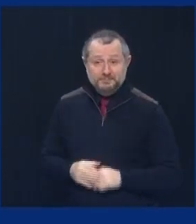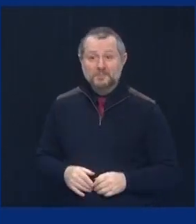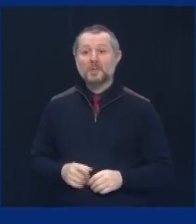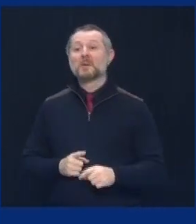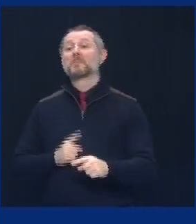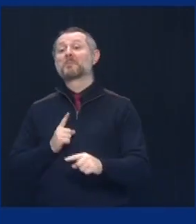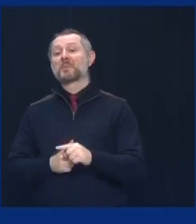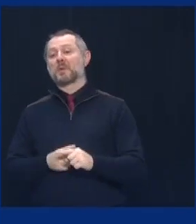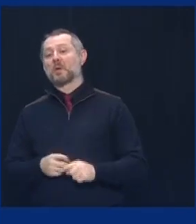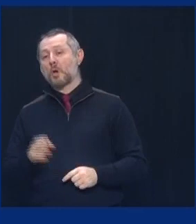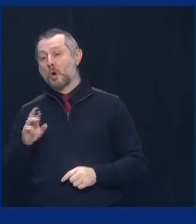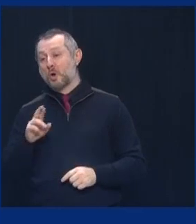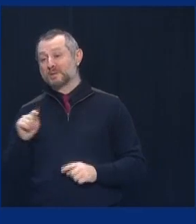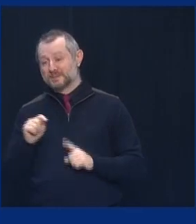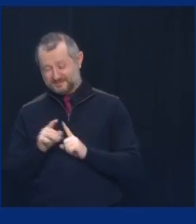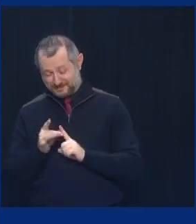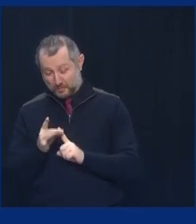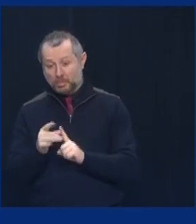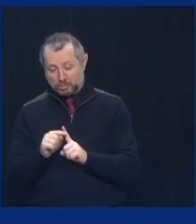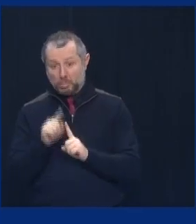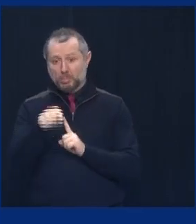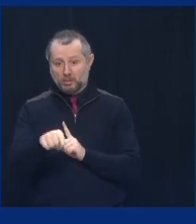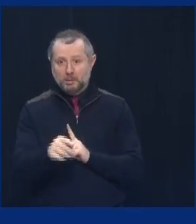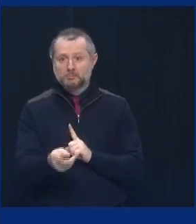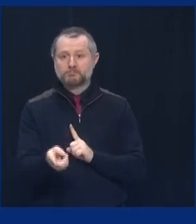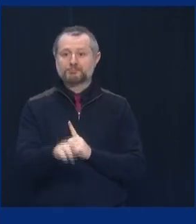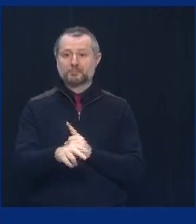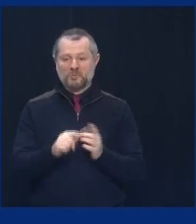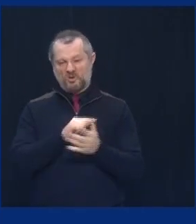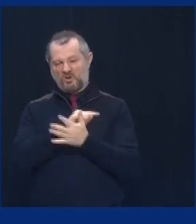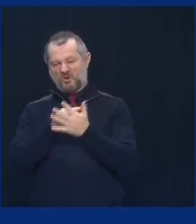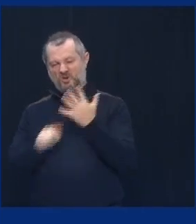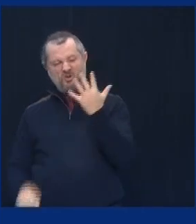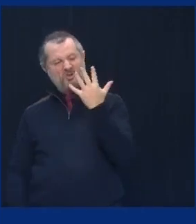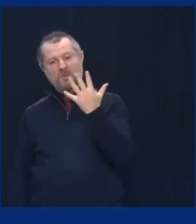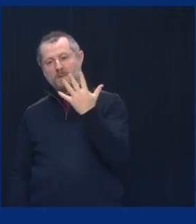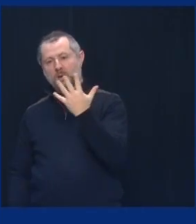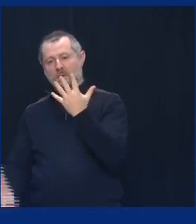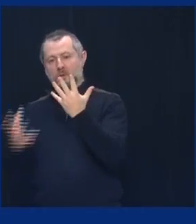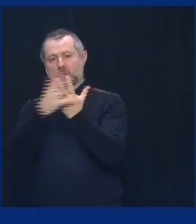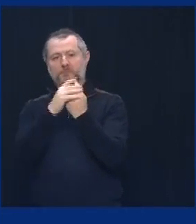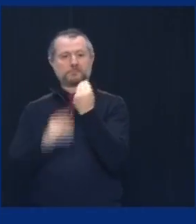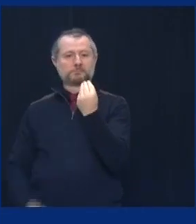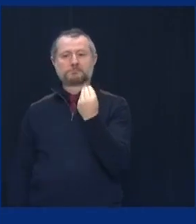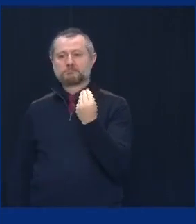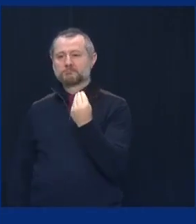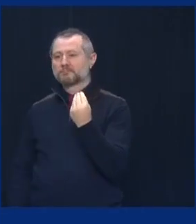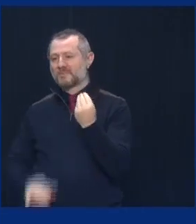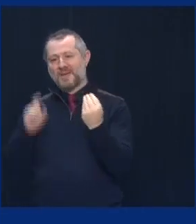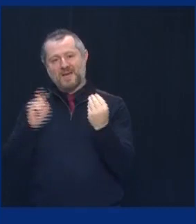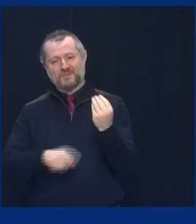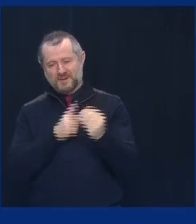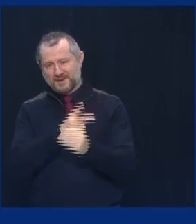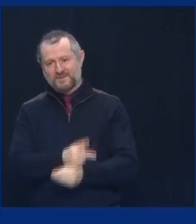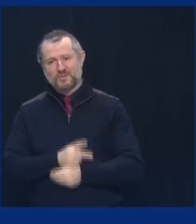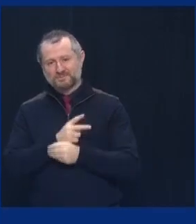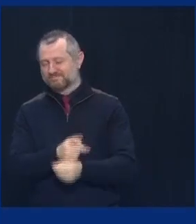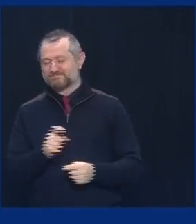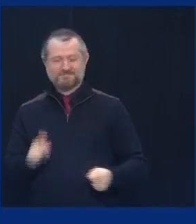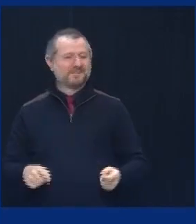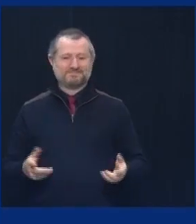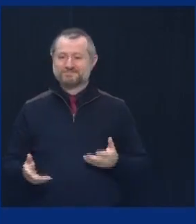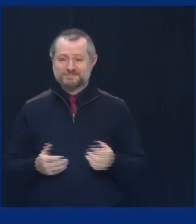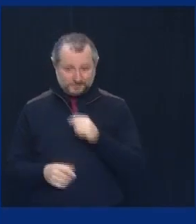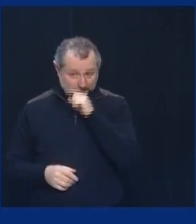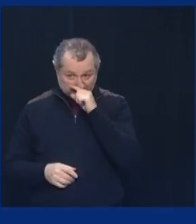the increase in the RT rate at 1.3, and that says be cautious and do what you